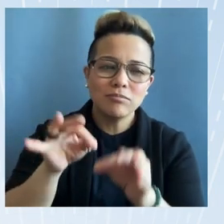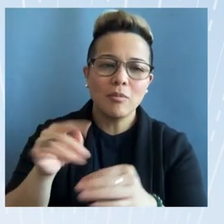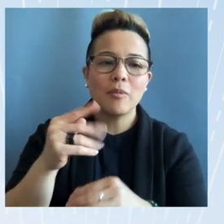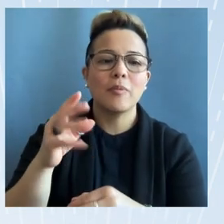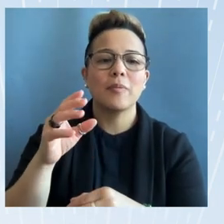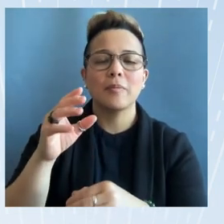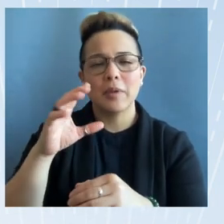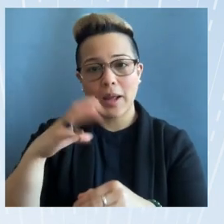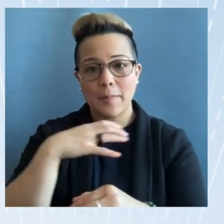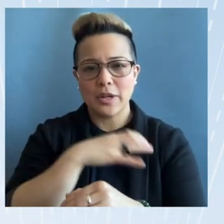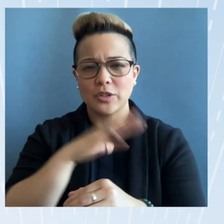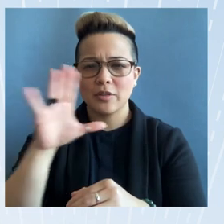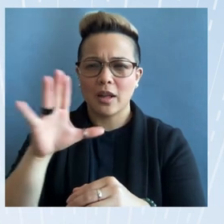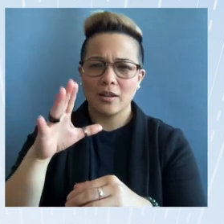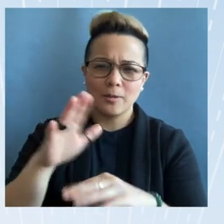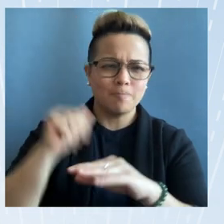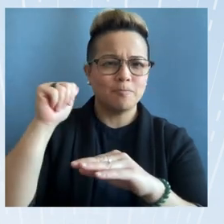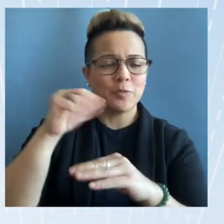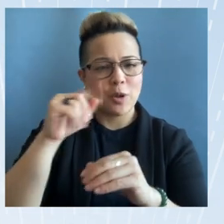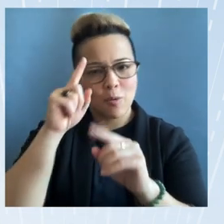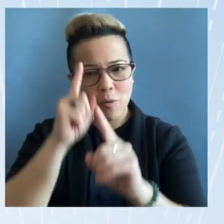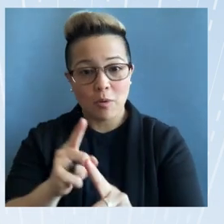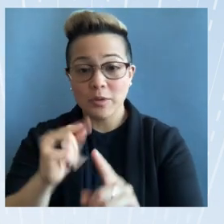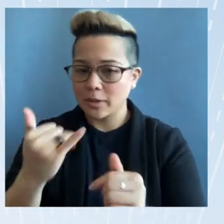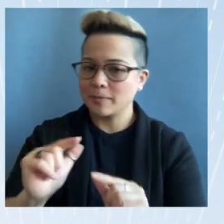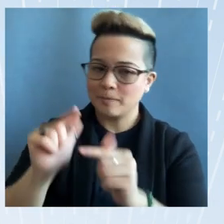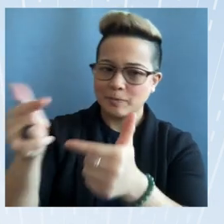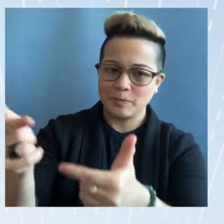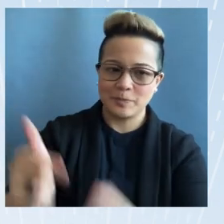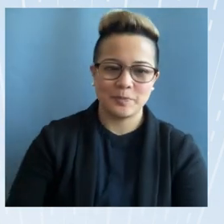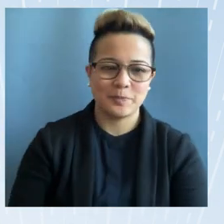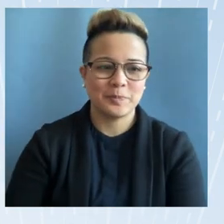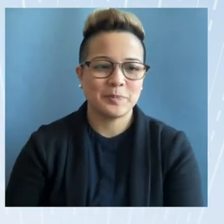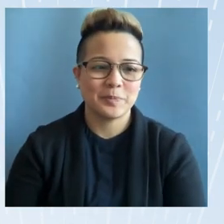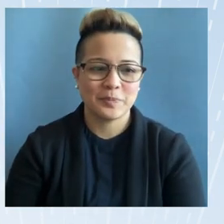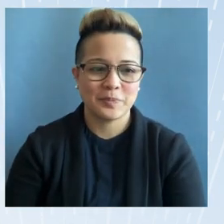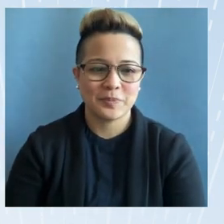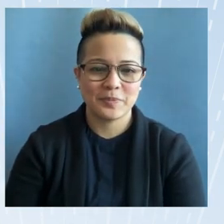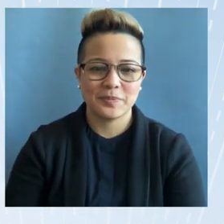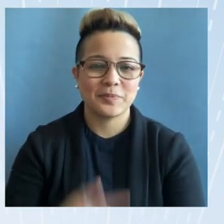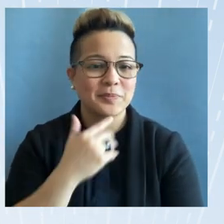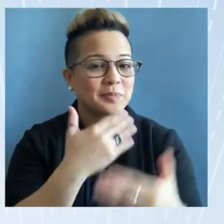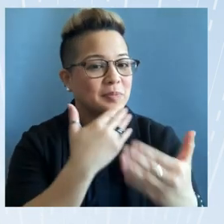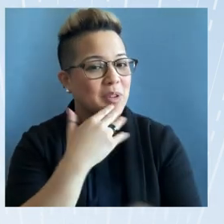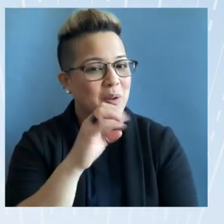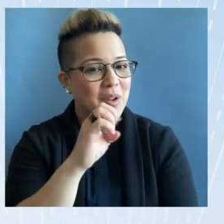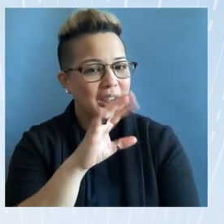goals. Sonal, over to you. Well, thank you, Erica.